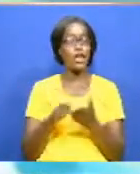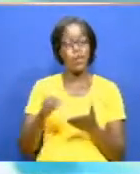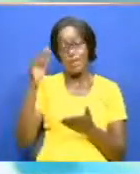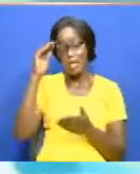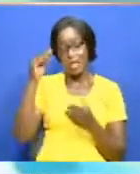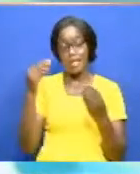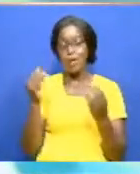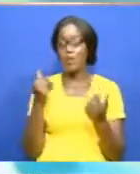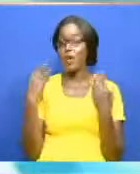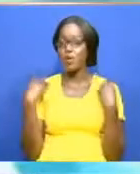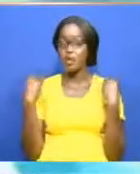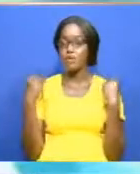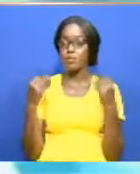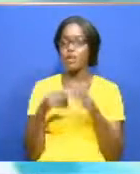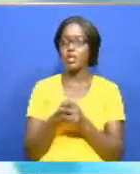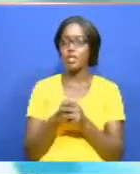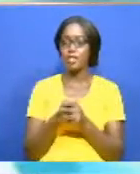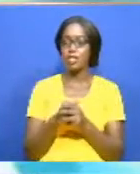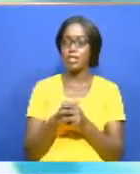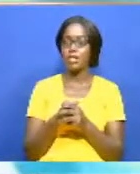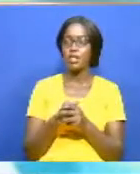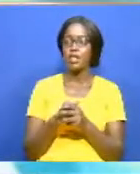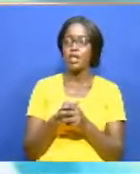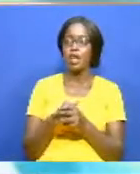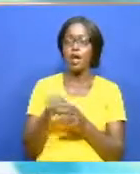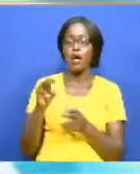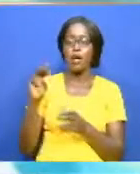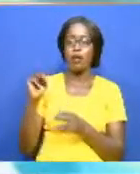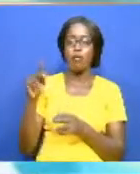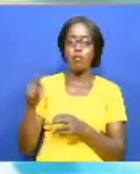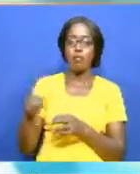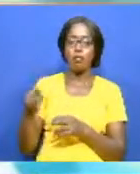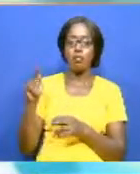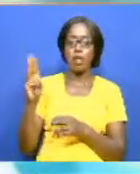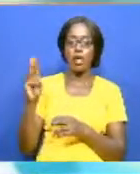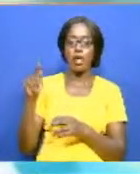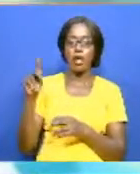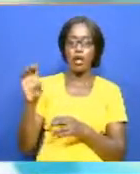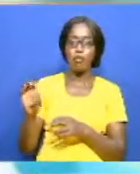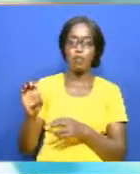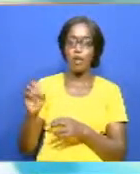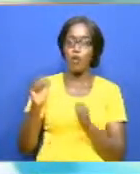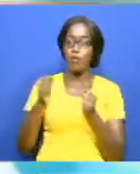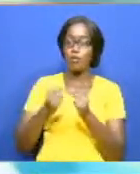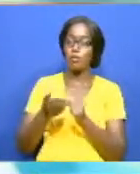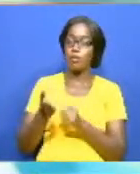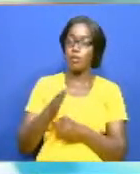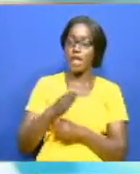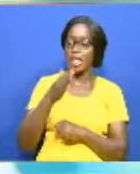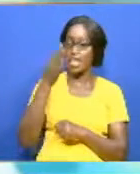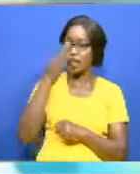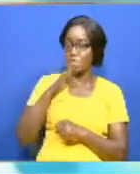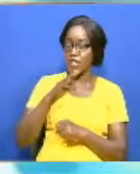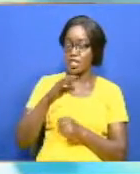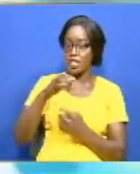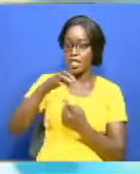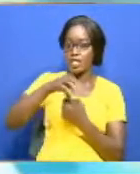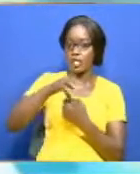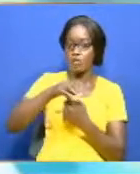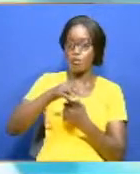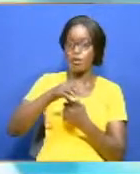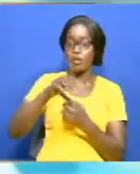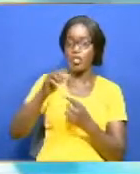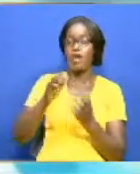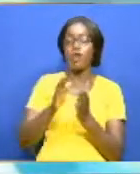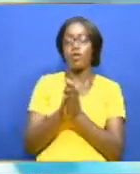sports. But now moving on, Kylian Mbappe could return for Paris Saint-Germain in their Champions League quarterfinal with